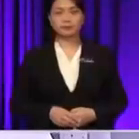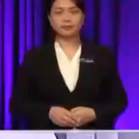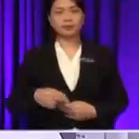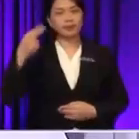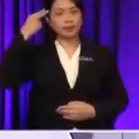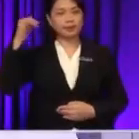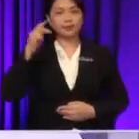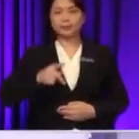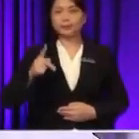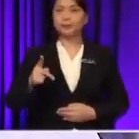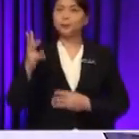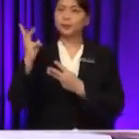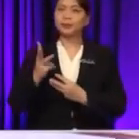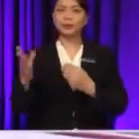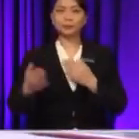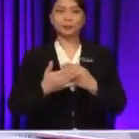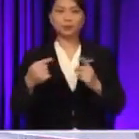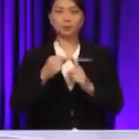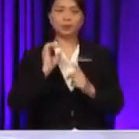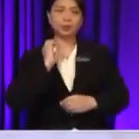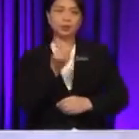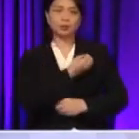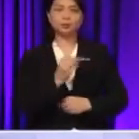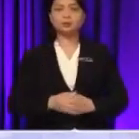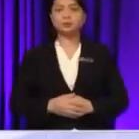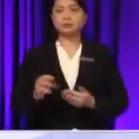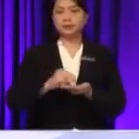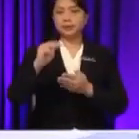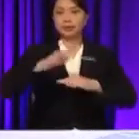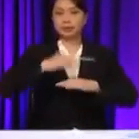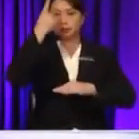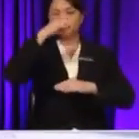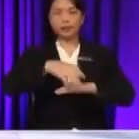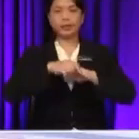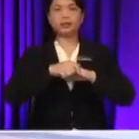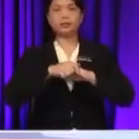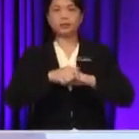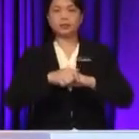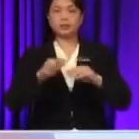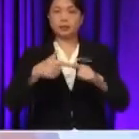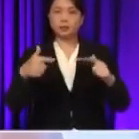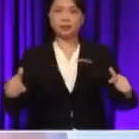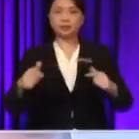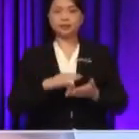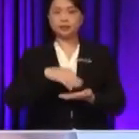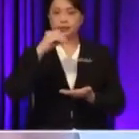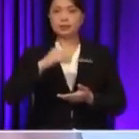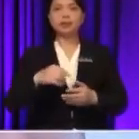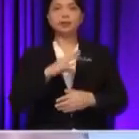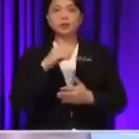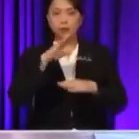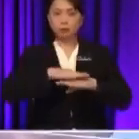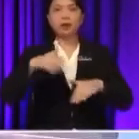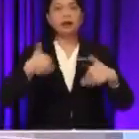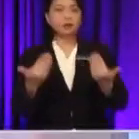Hi pupils, welcome back to our slot Menengah Atas today for English lesson. And today we are focusing on how to write an